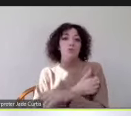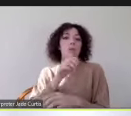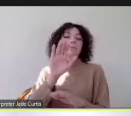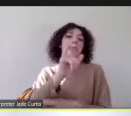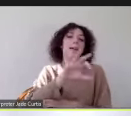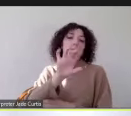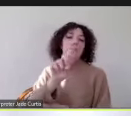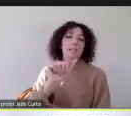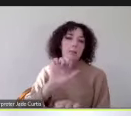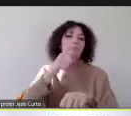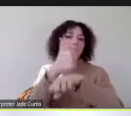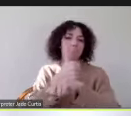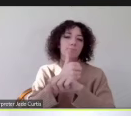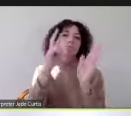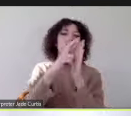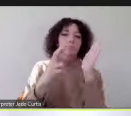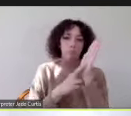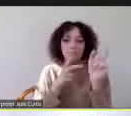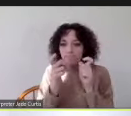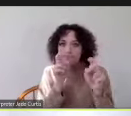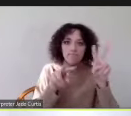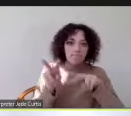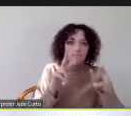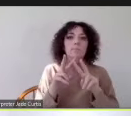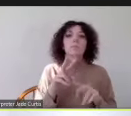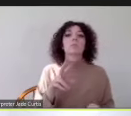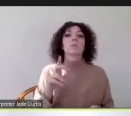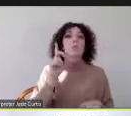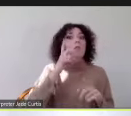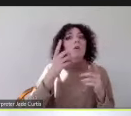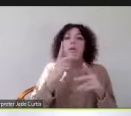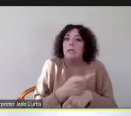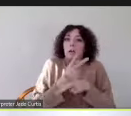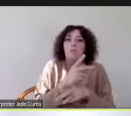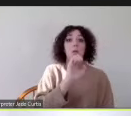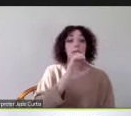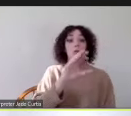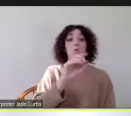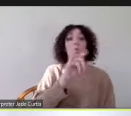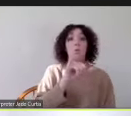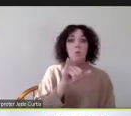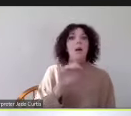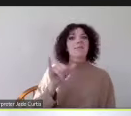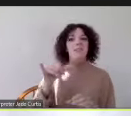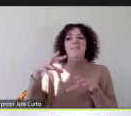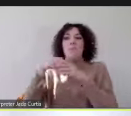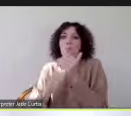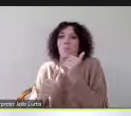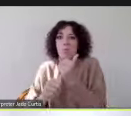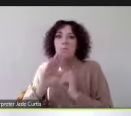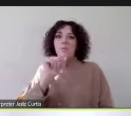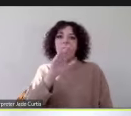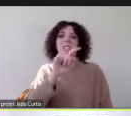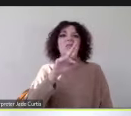Agency in terms of enteric bacteria such as E. coli, which is a fecal indicator bacteria.